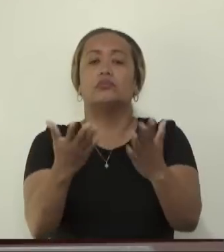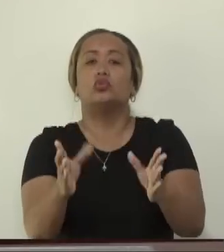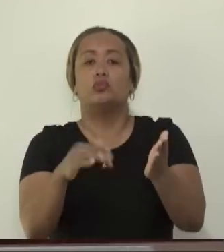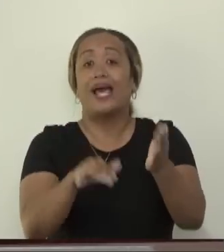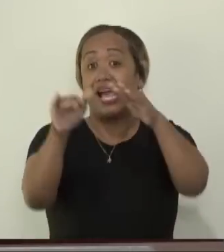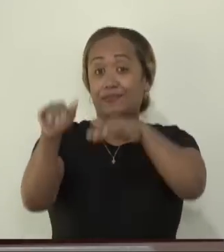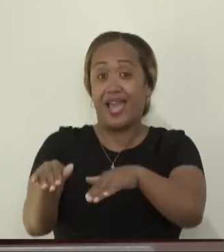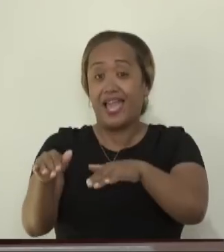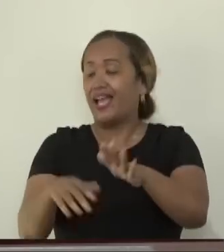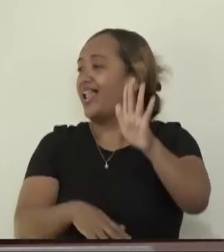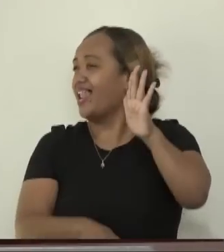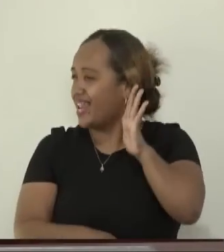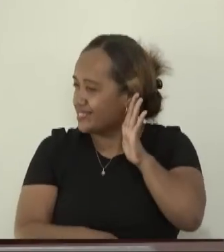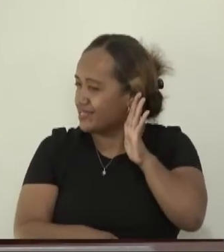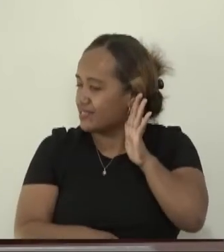genuinely listen